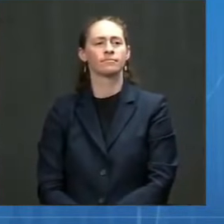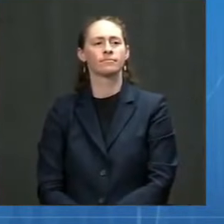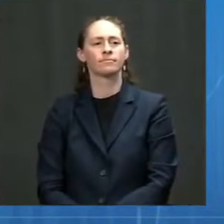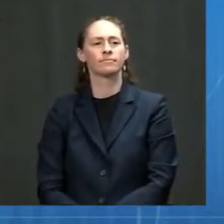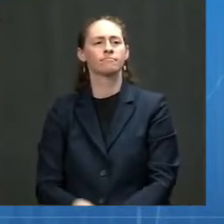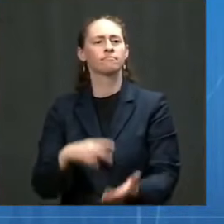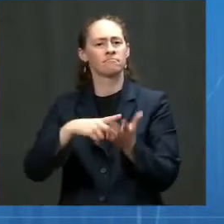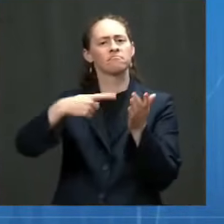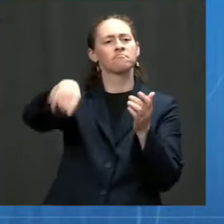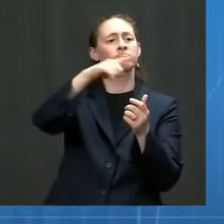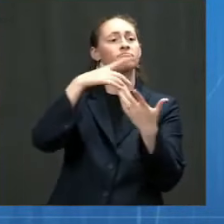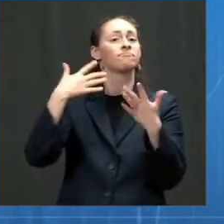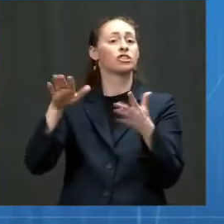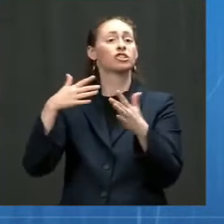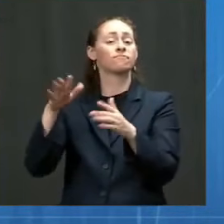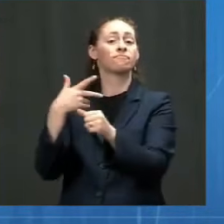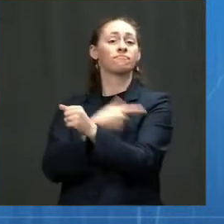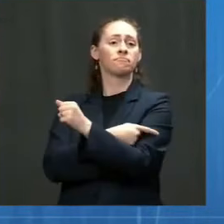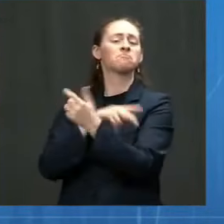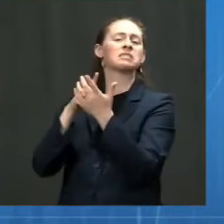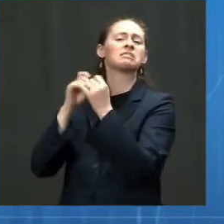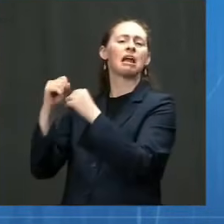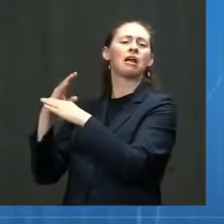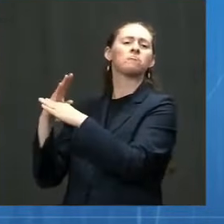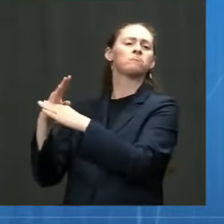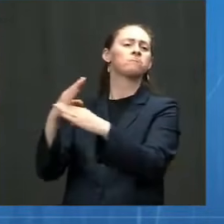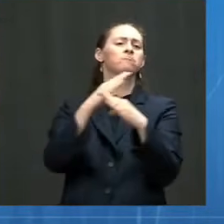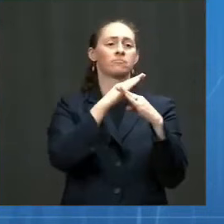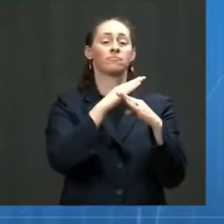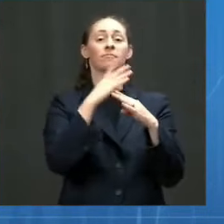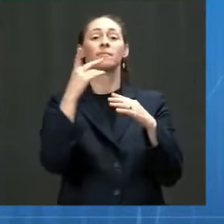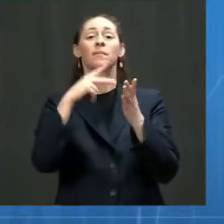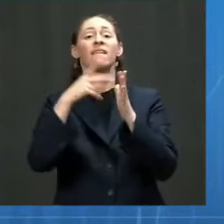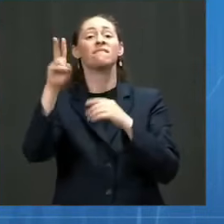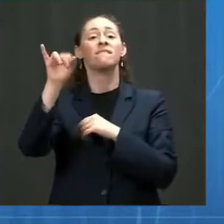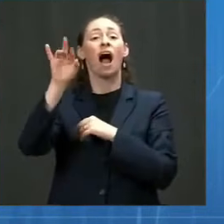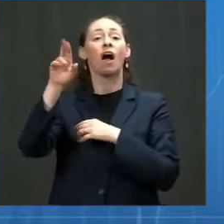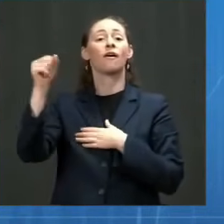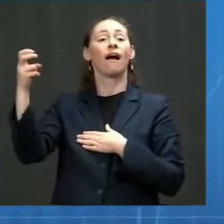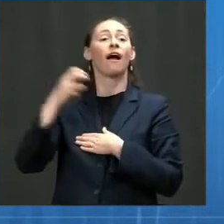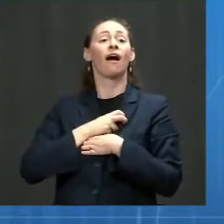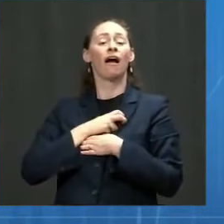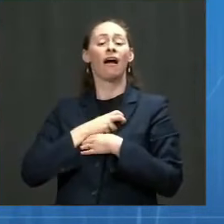blocking of the evolution of variants that could be problematic.